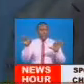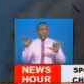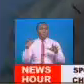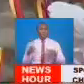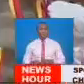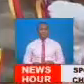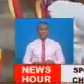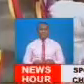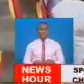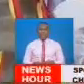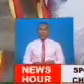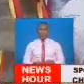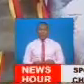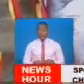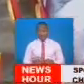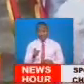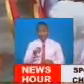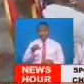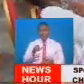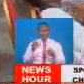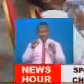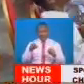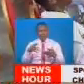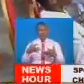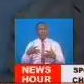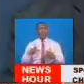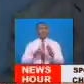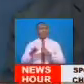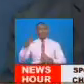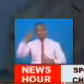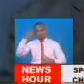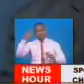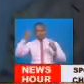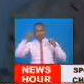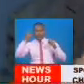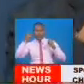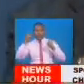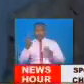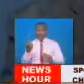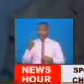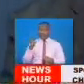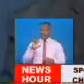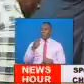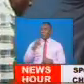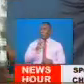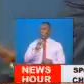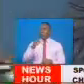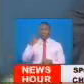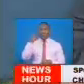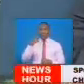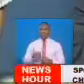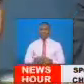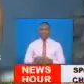lives, in whatever they do, so that they will develop the right mental fortitude, because chess is actually a game of the mind.